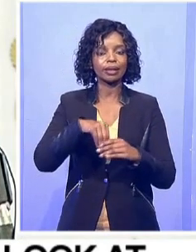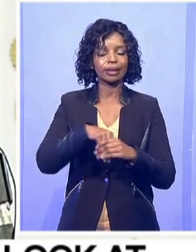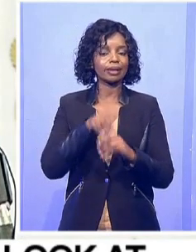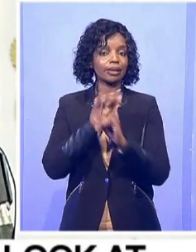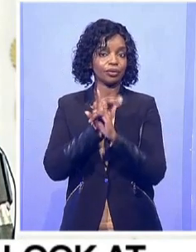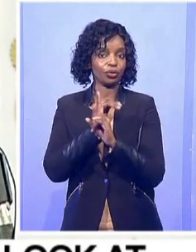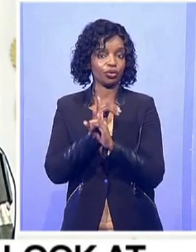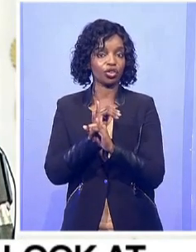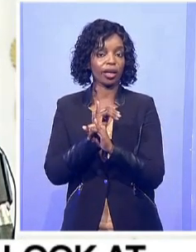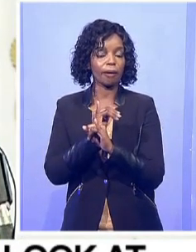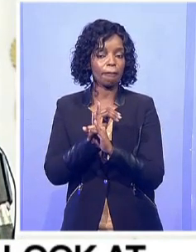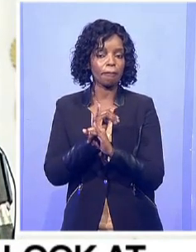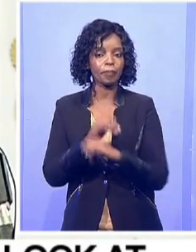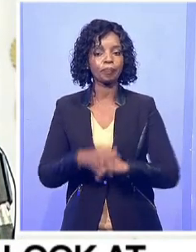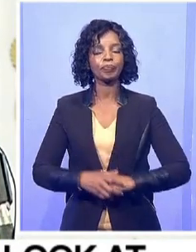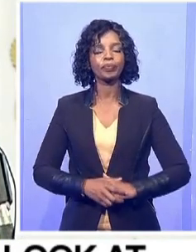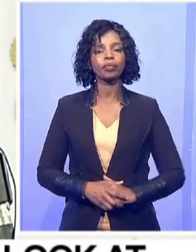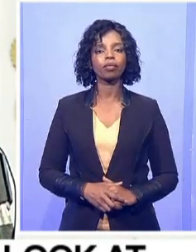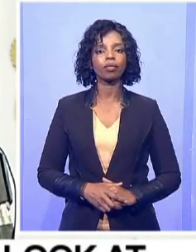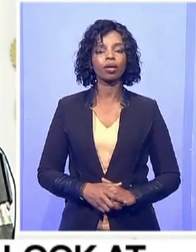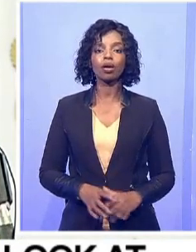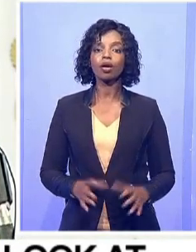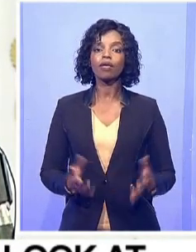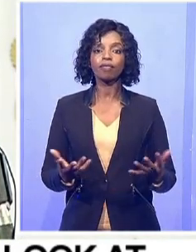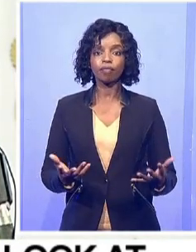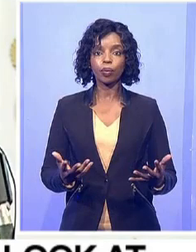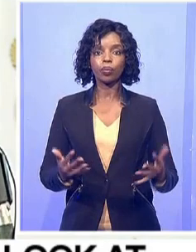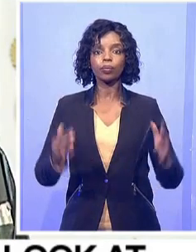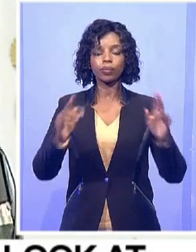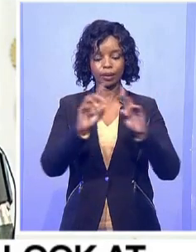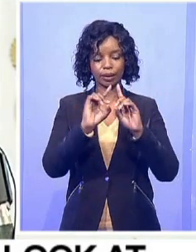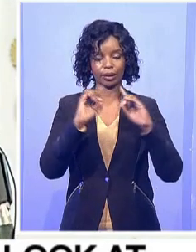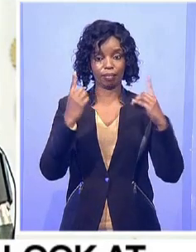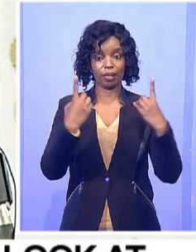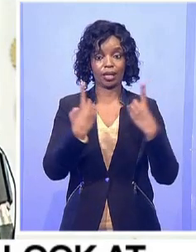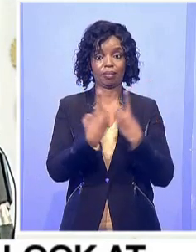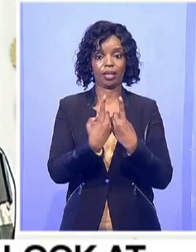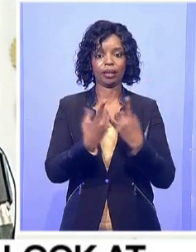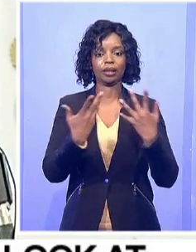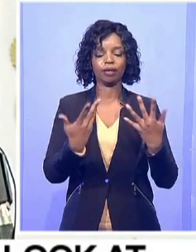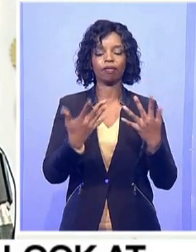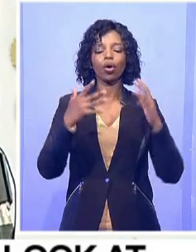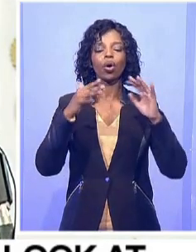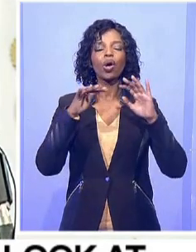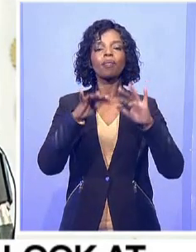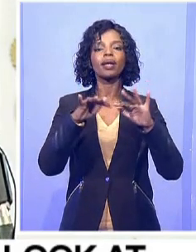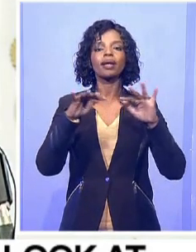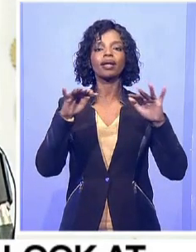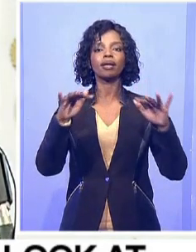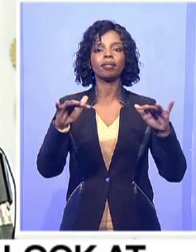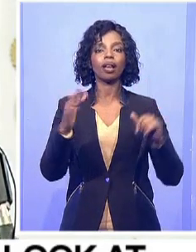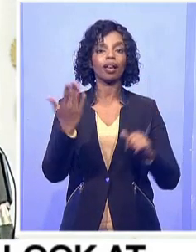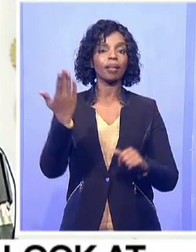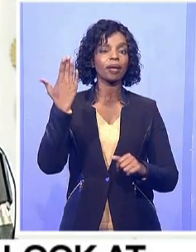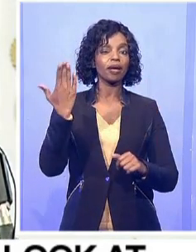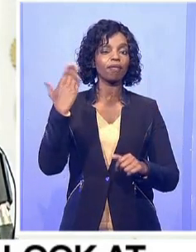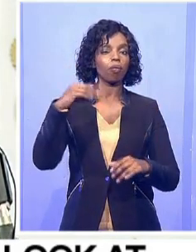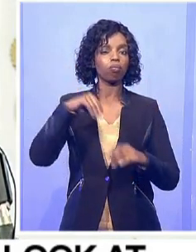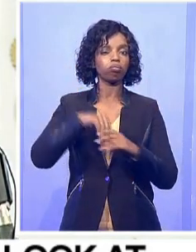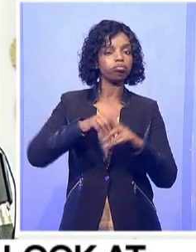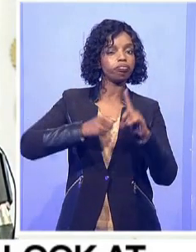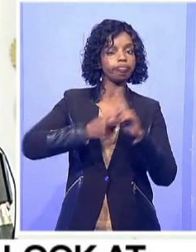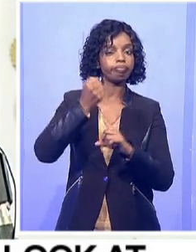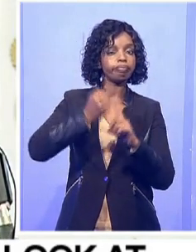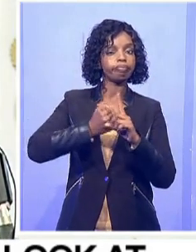so that the Department of Military Veterans works together with